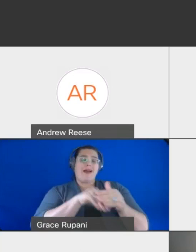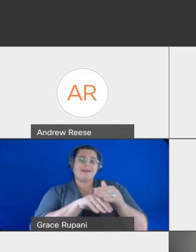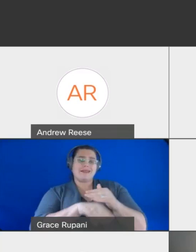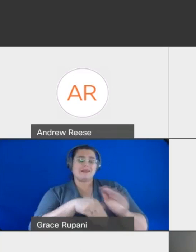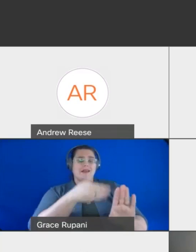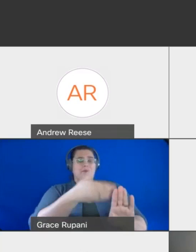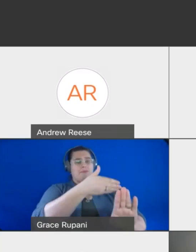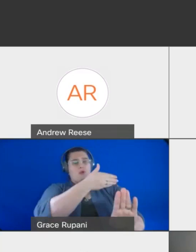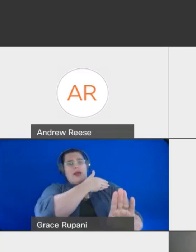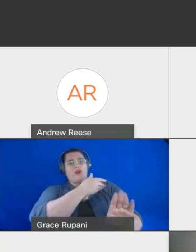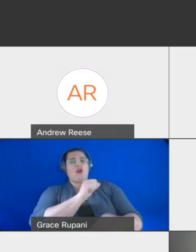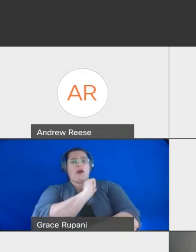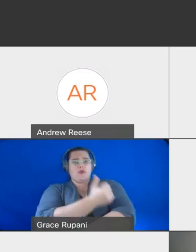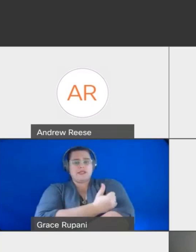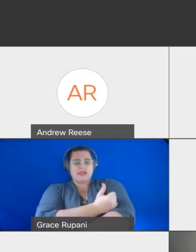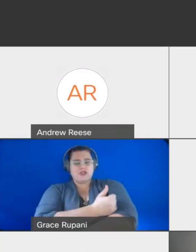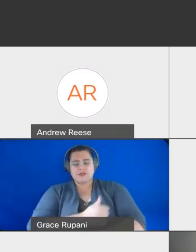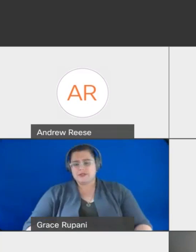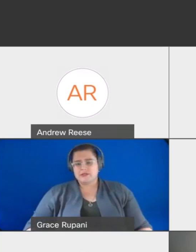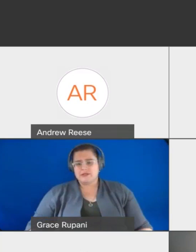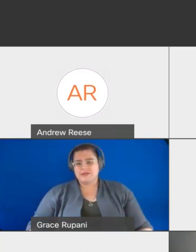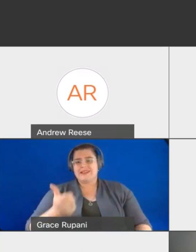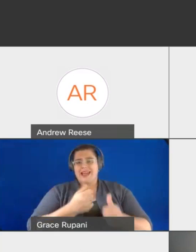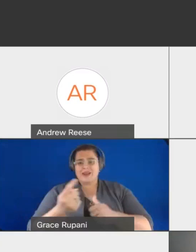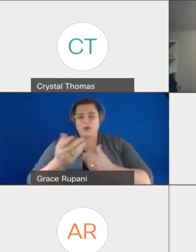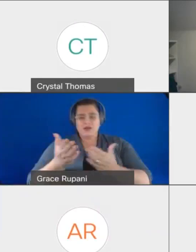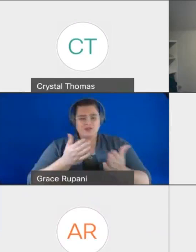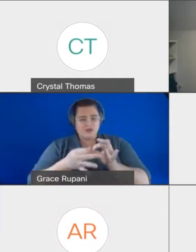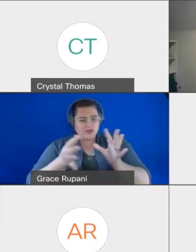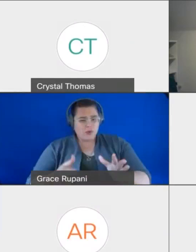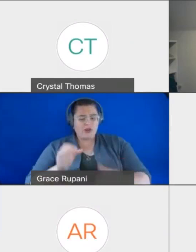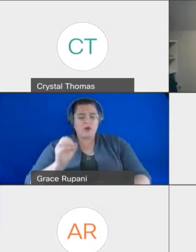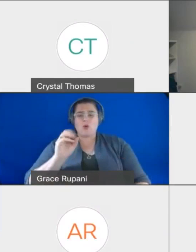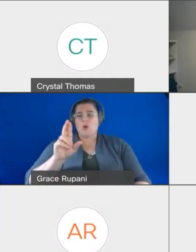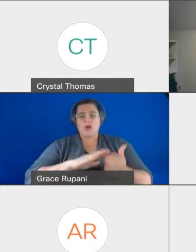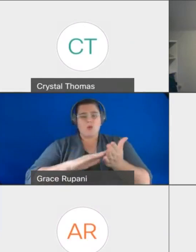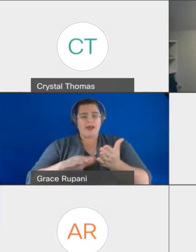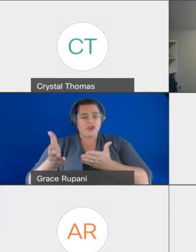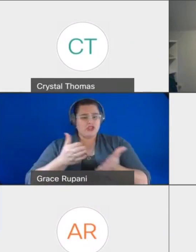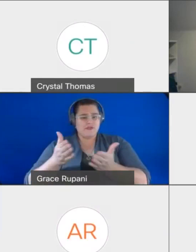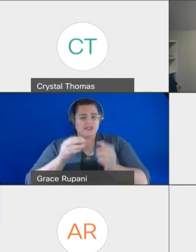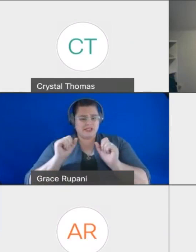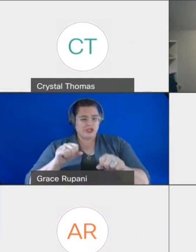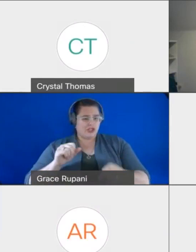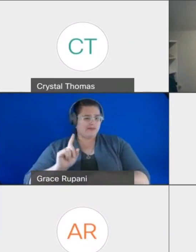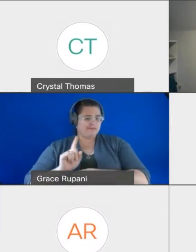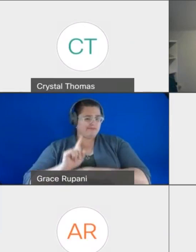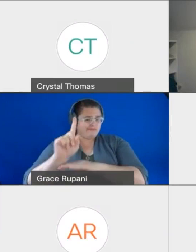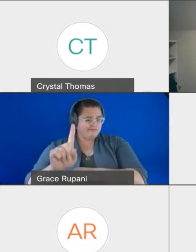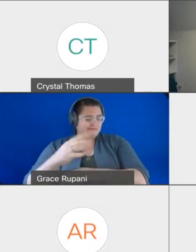And if there's someone from service coordination or waiver who can answer this, because I